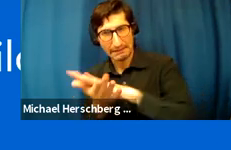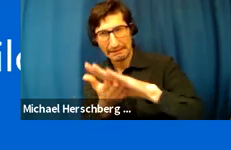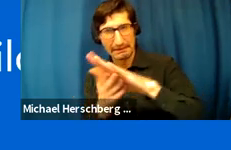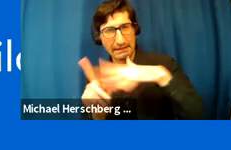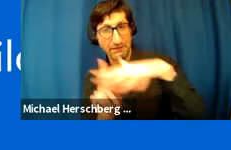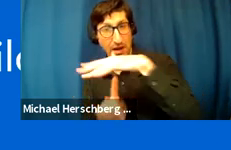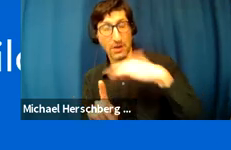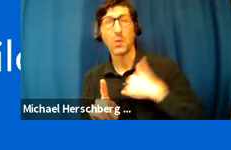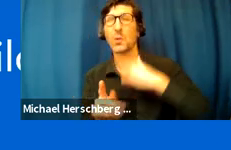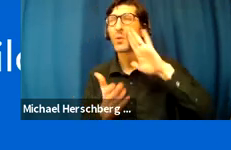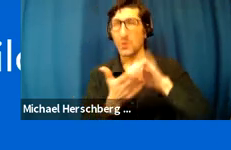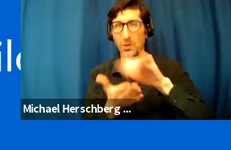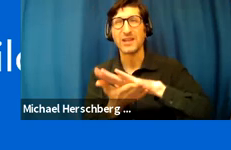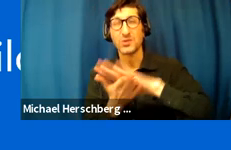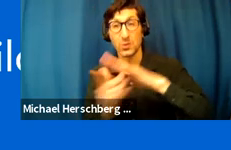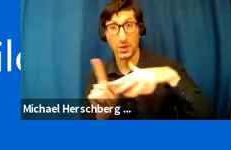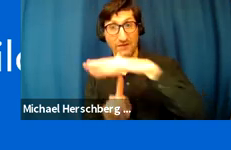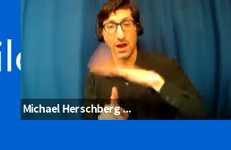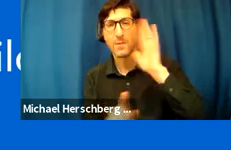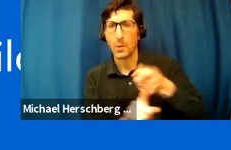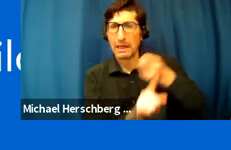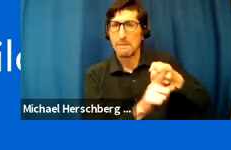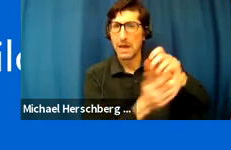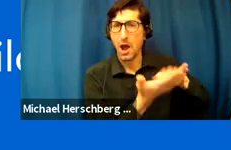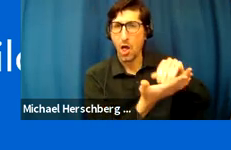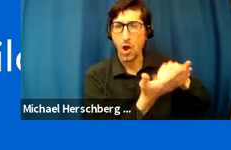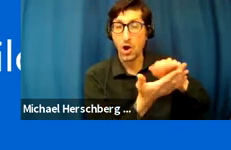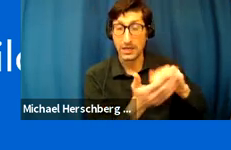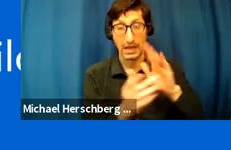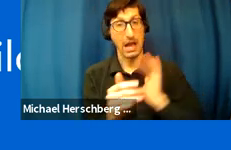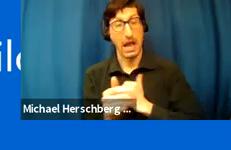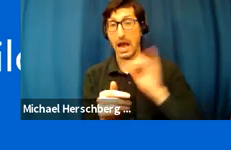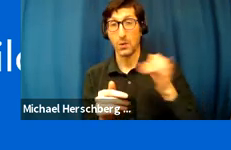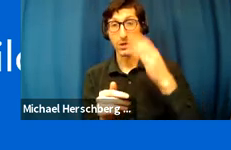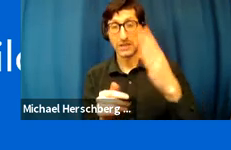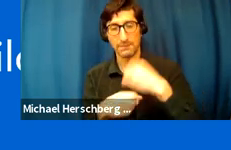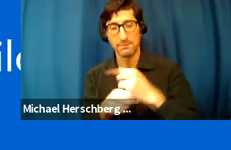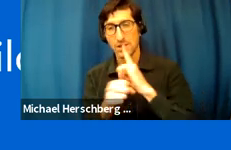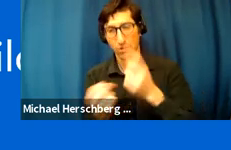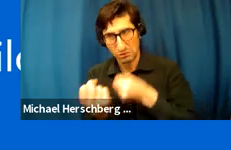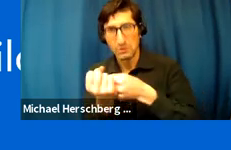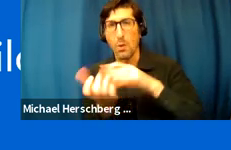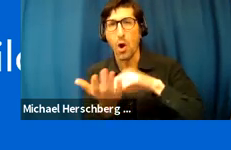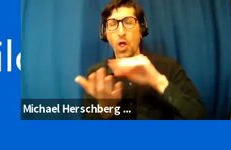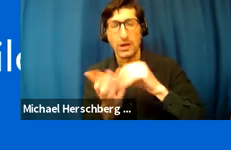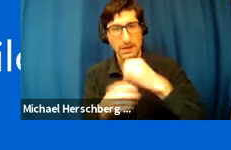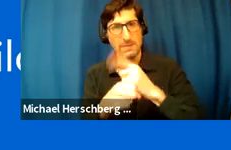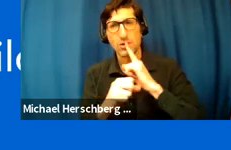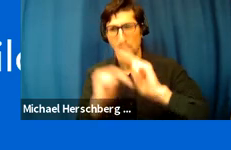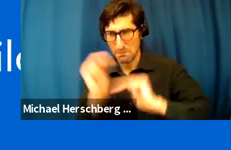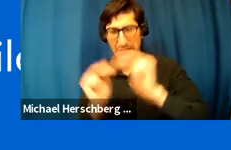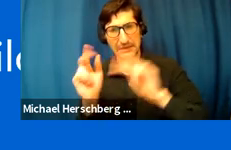our school environments impact learning. Our job is to ensure facilities support learning by investing in building condition